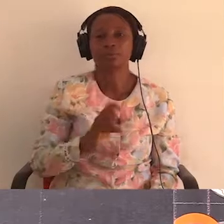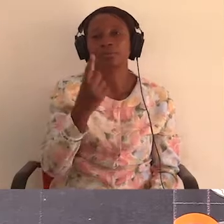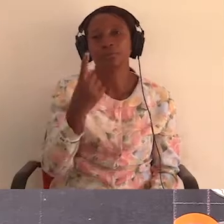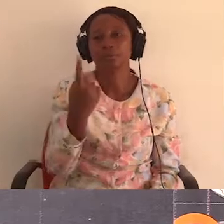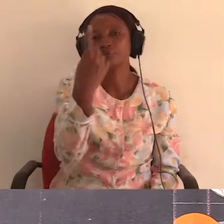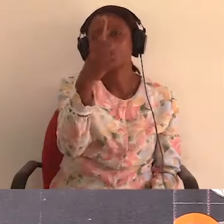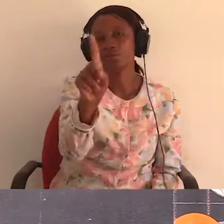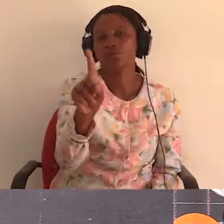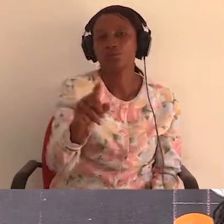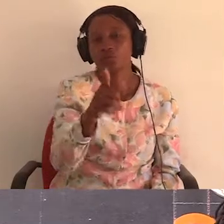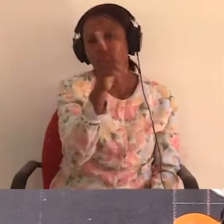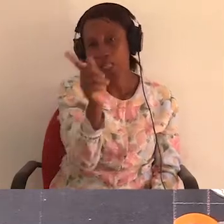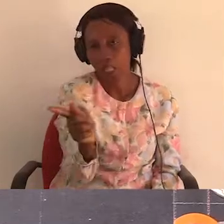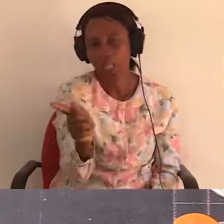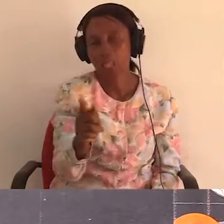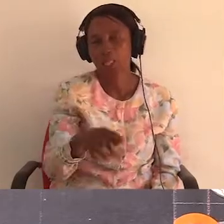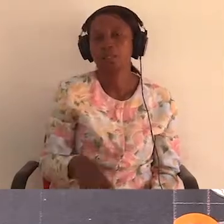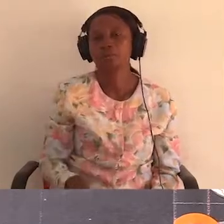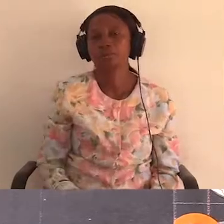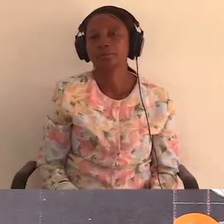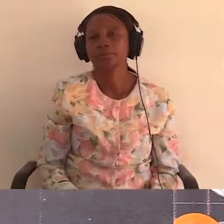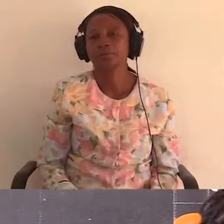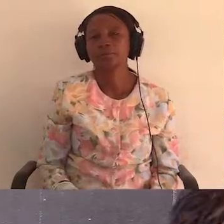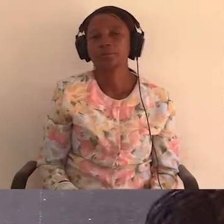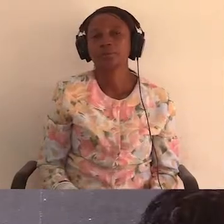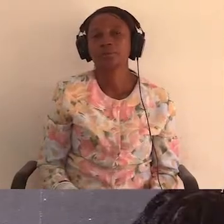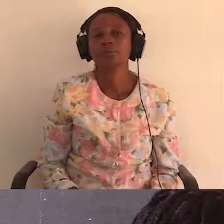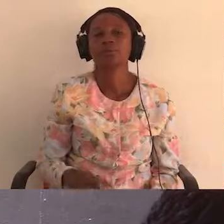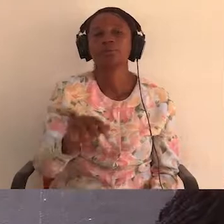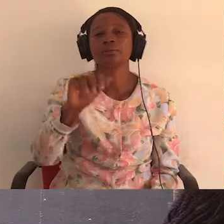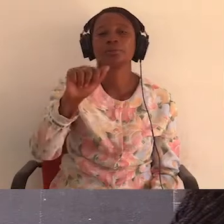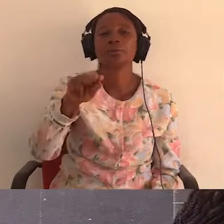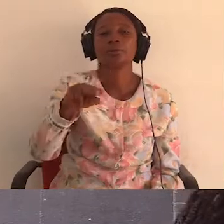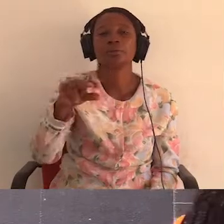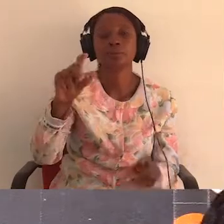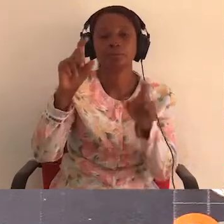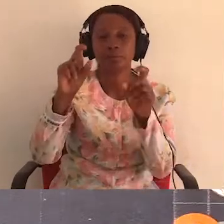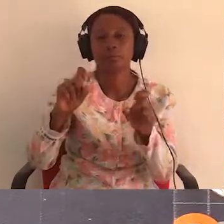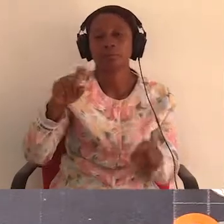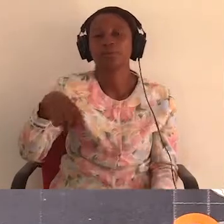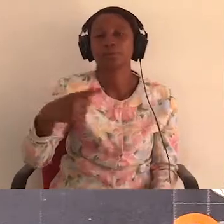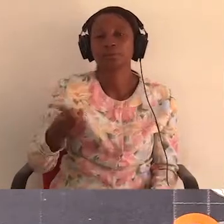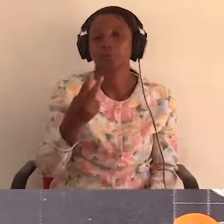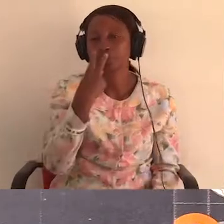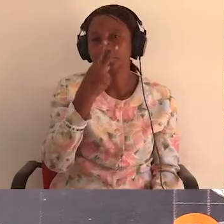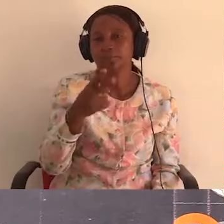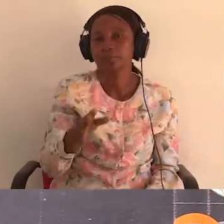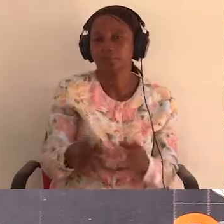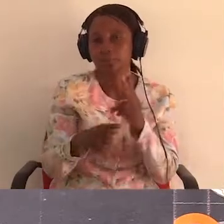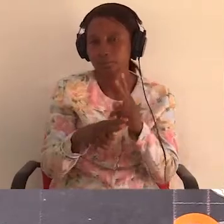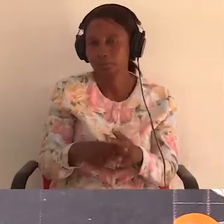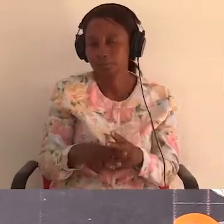initial sound. Now, I have another picture here again. Look at it